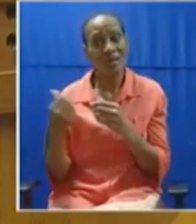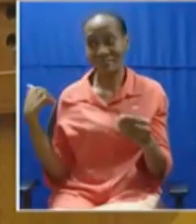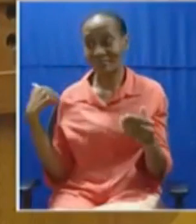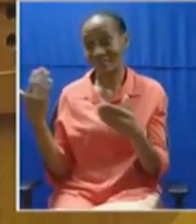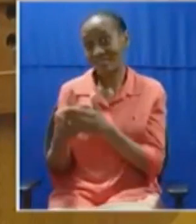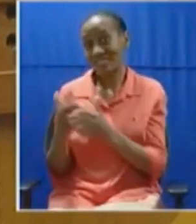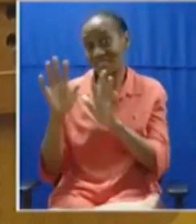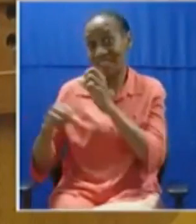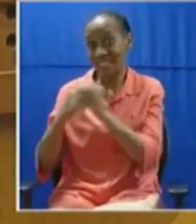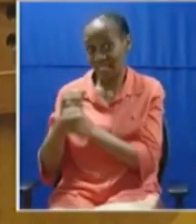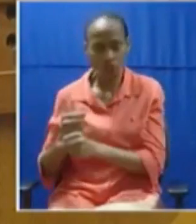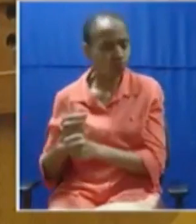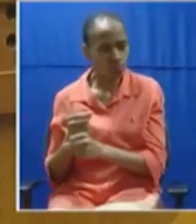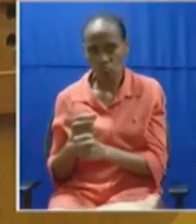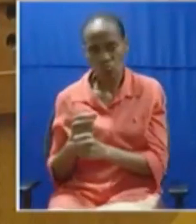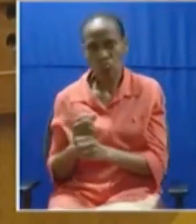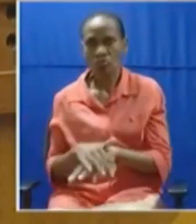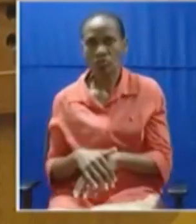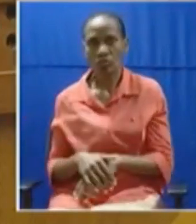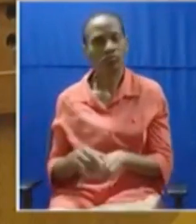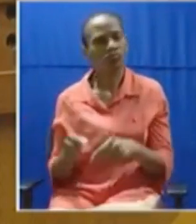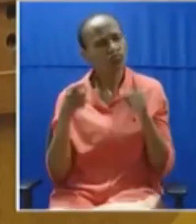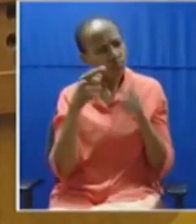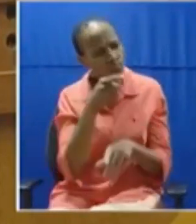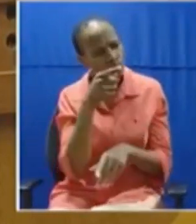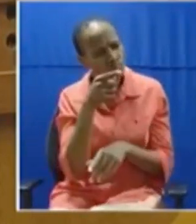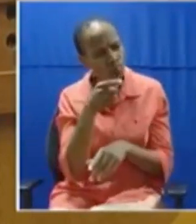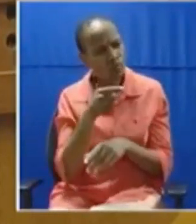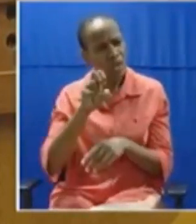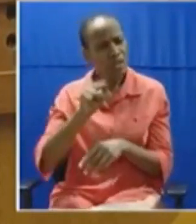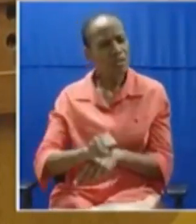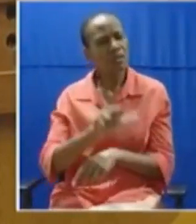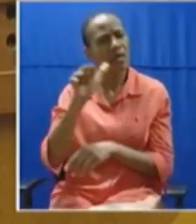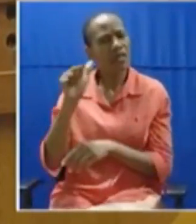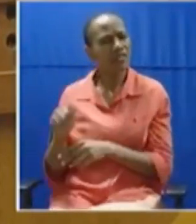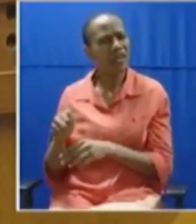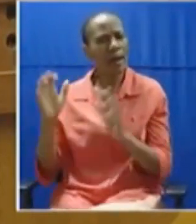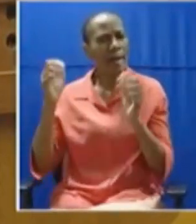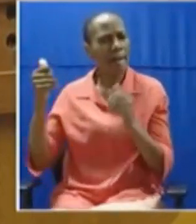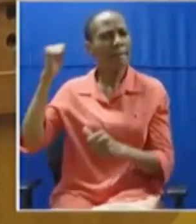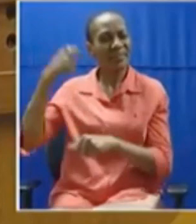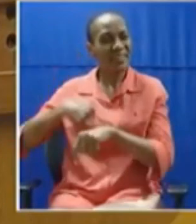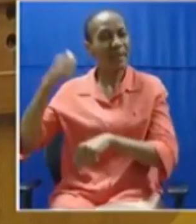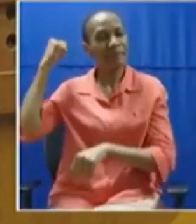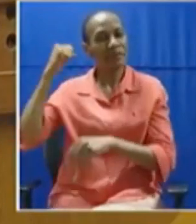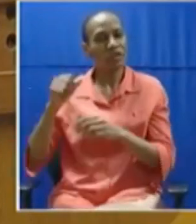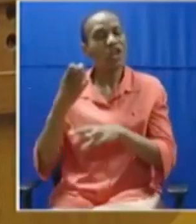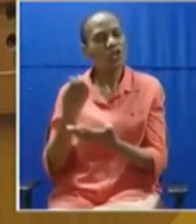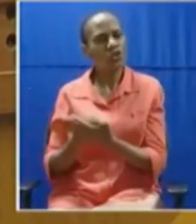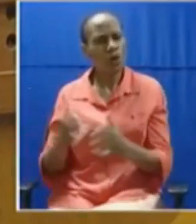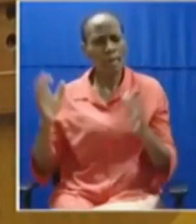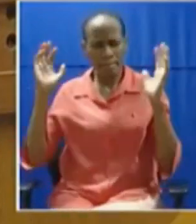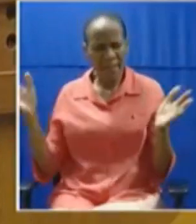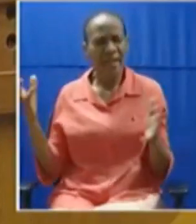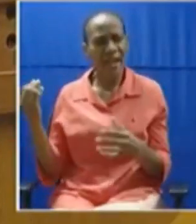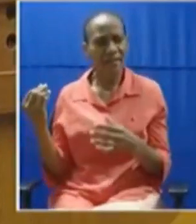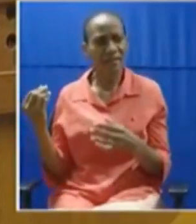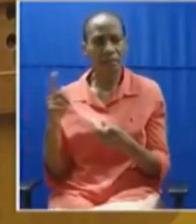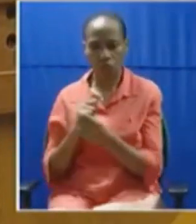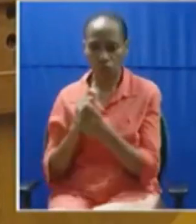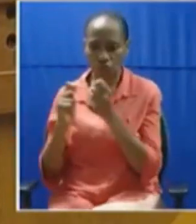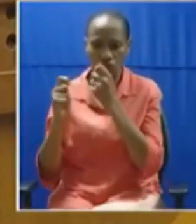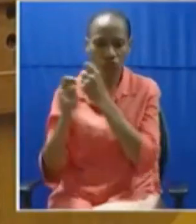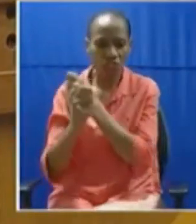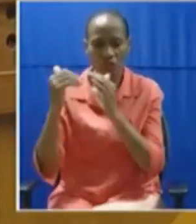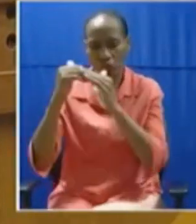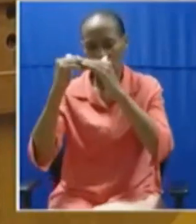years. You have taken South Africa from the largest economy in Africa to the third largest. You